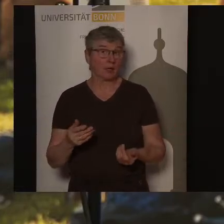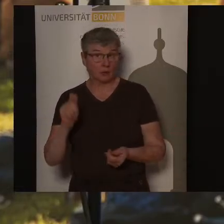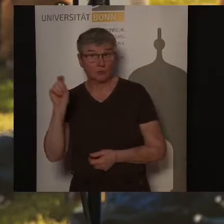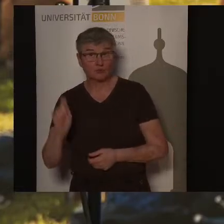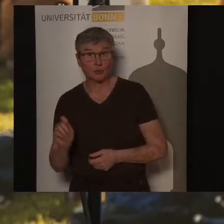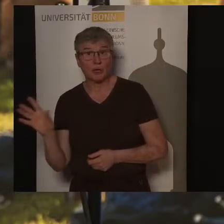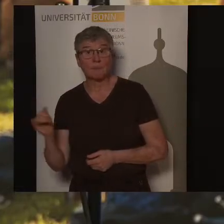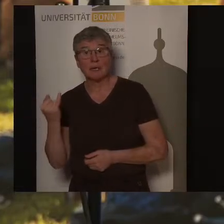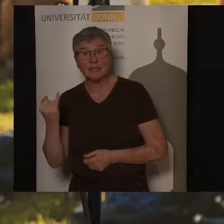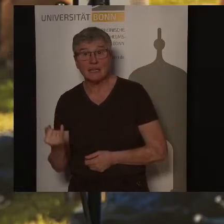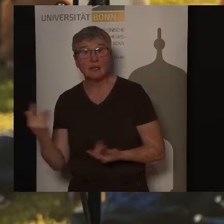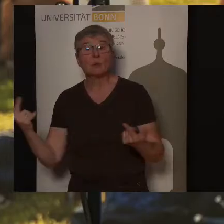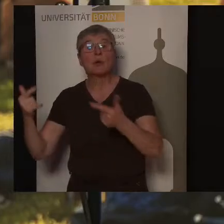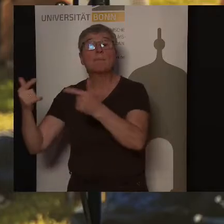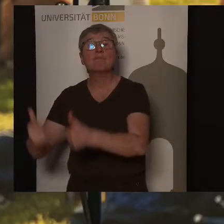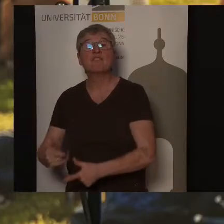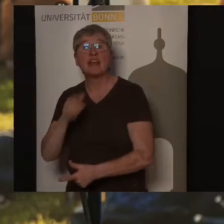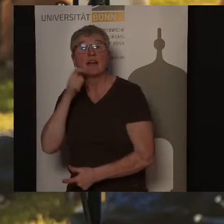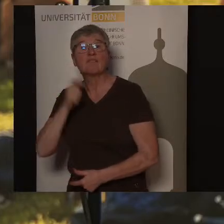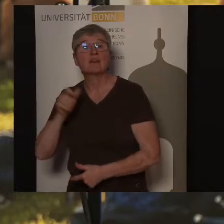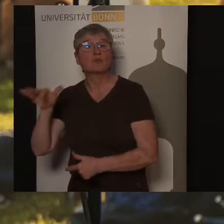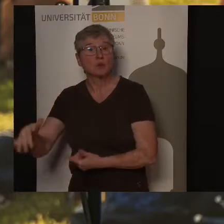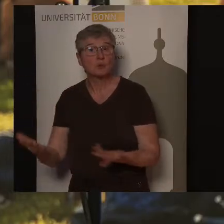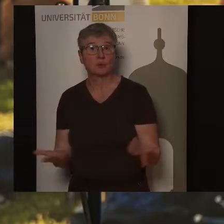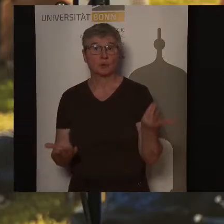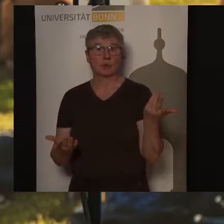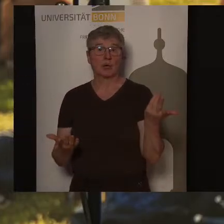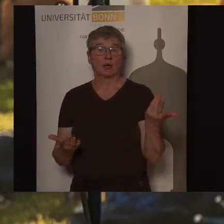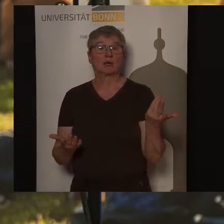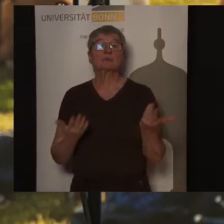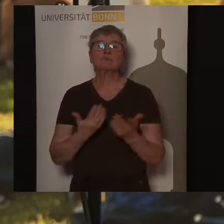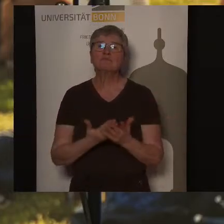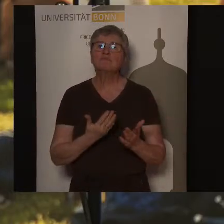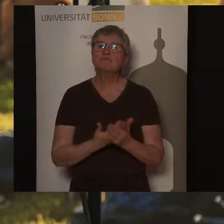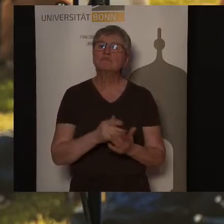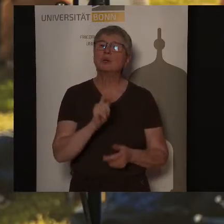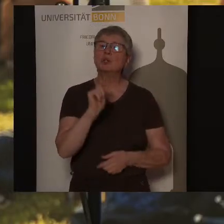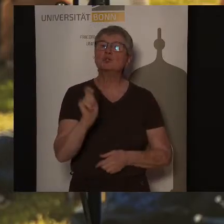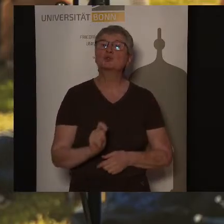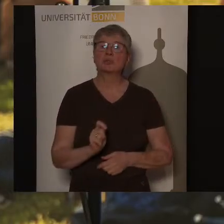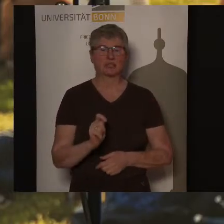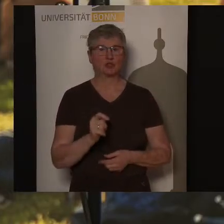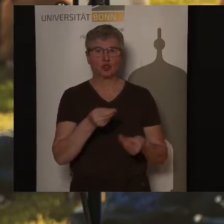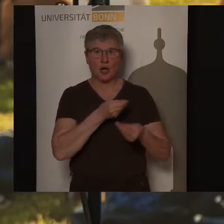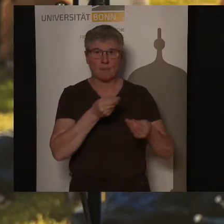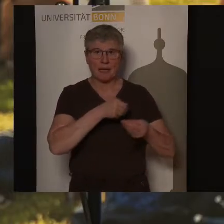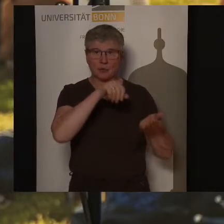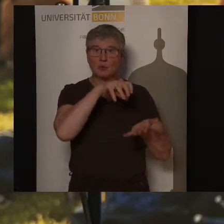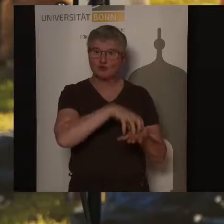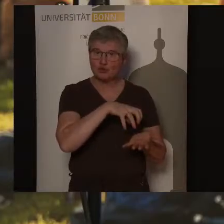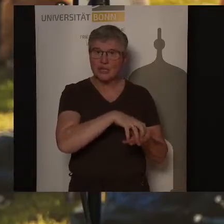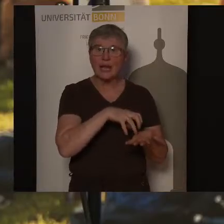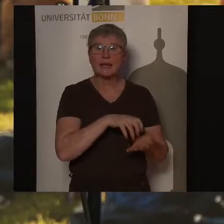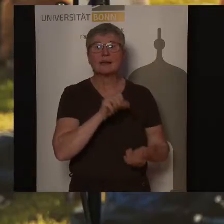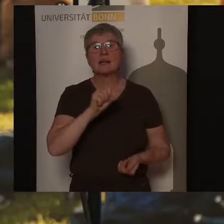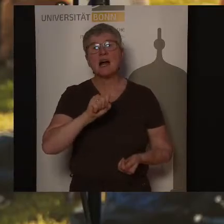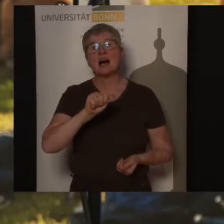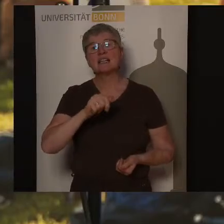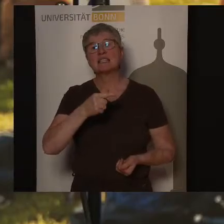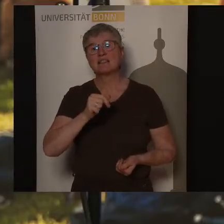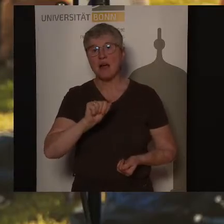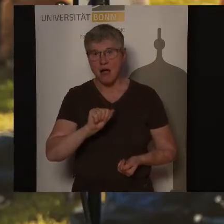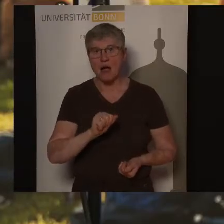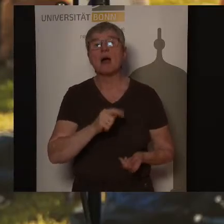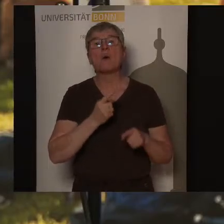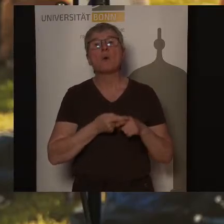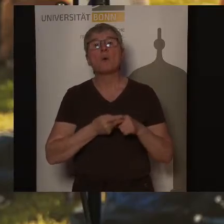Diversity unit with the Office of Family Services that you can turn to if you've got a family. All of the student